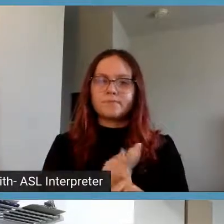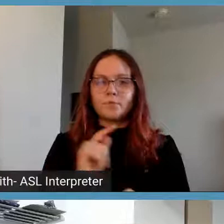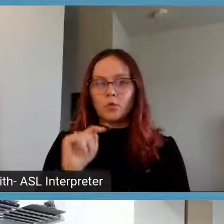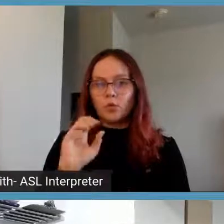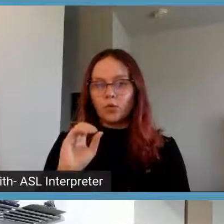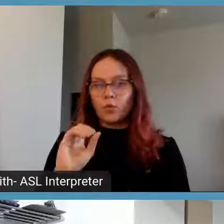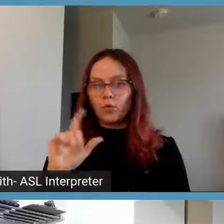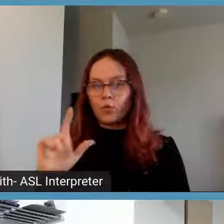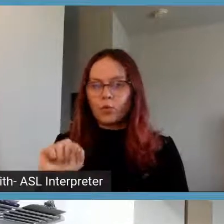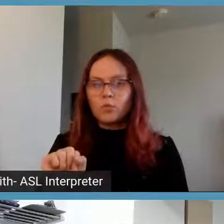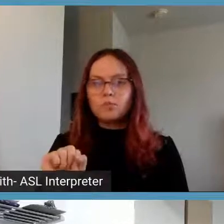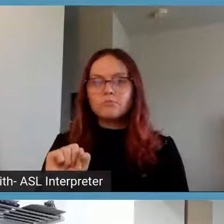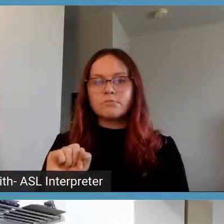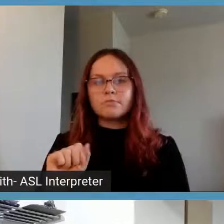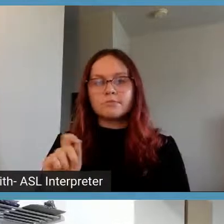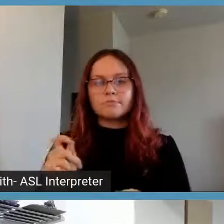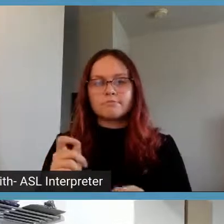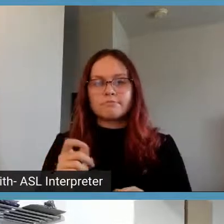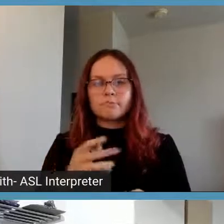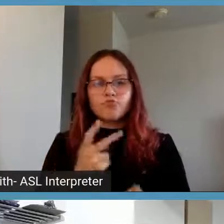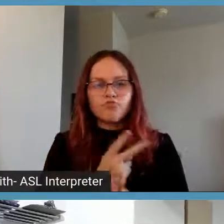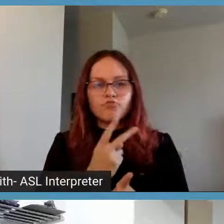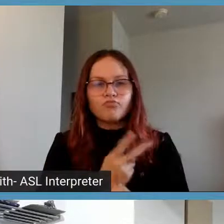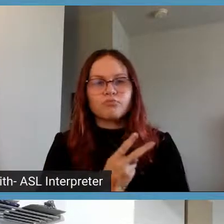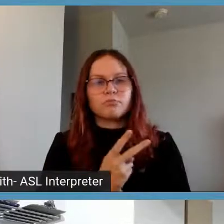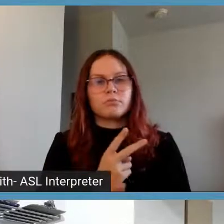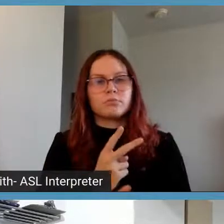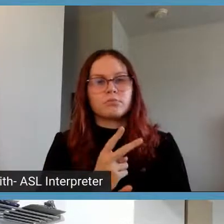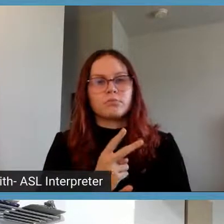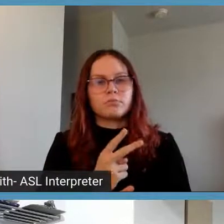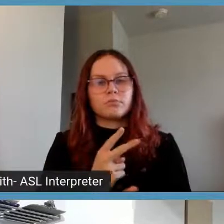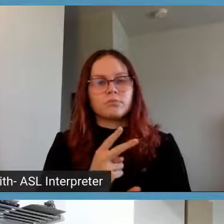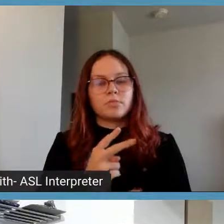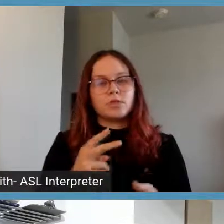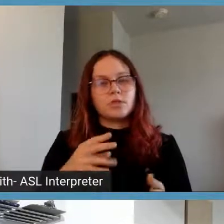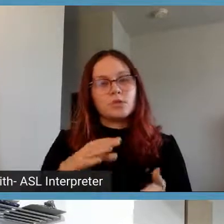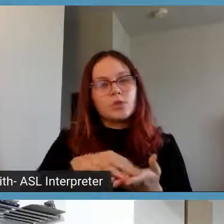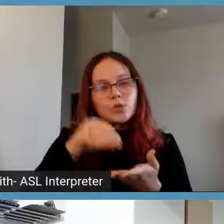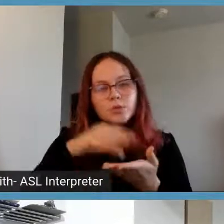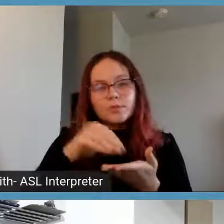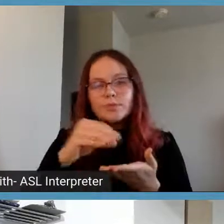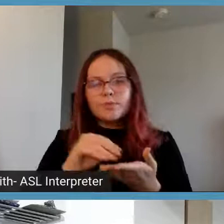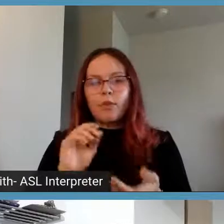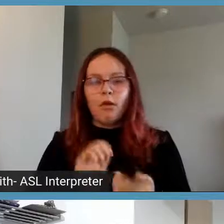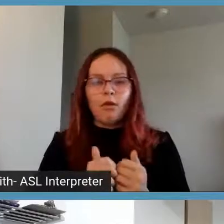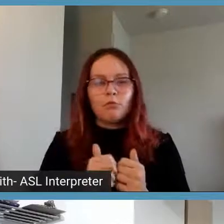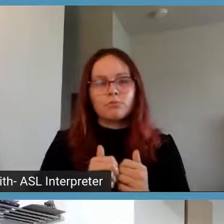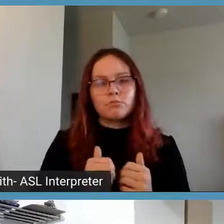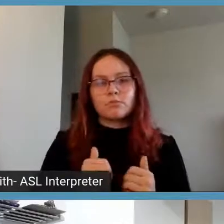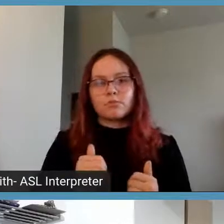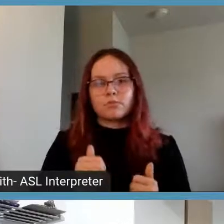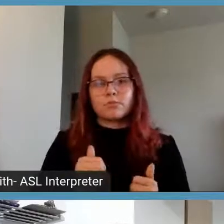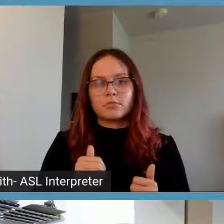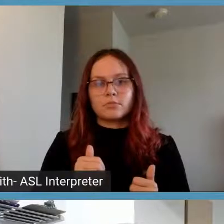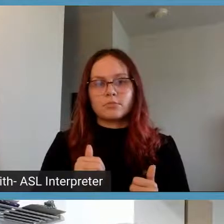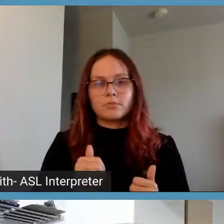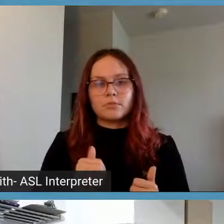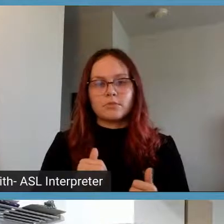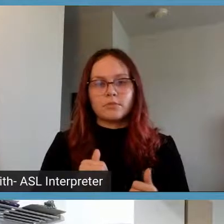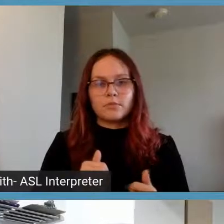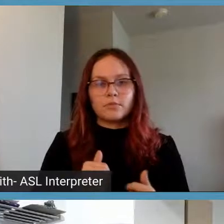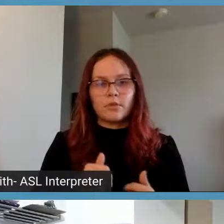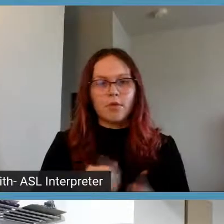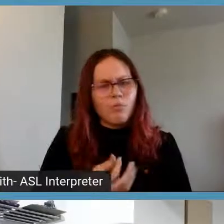do, making use of their tutorials to teach myself how to do it. And it's really important, as I was